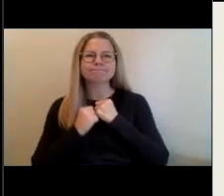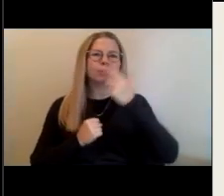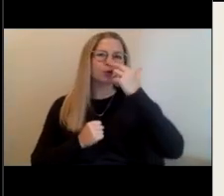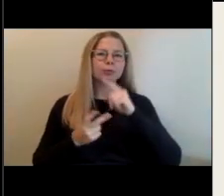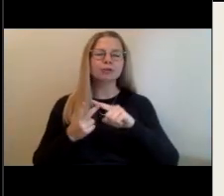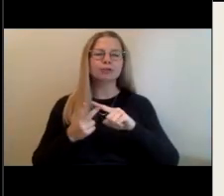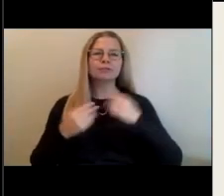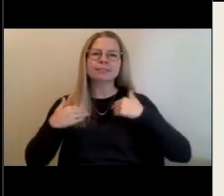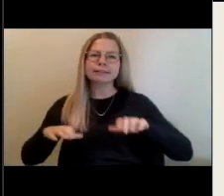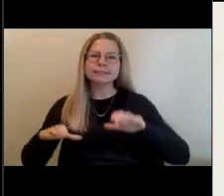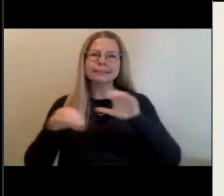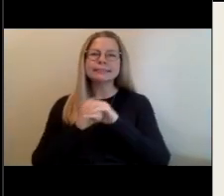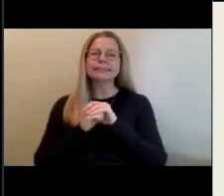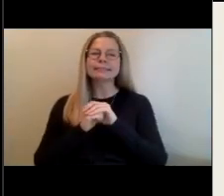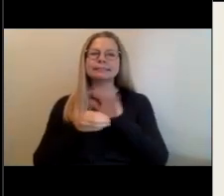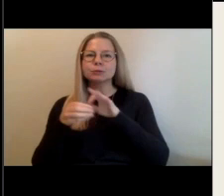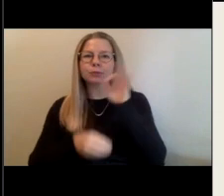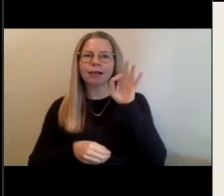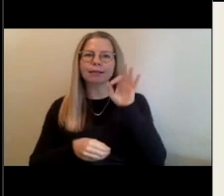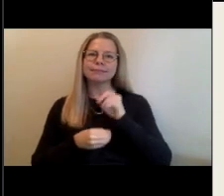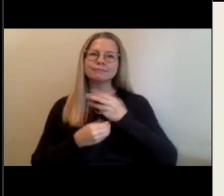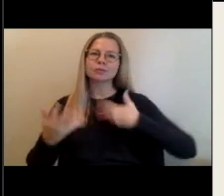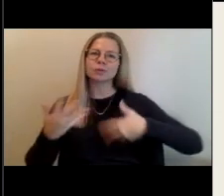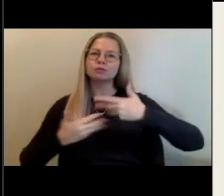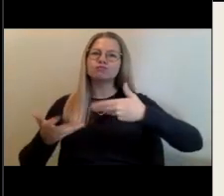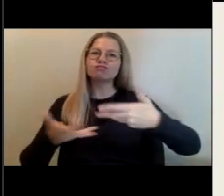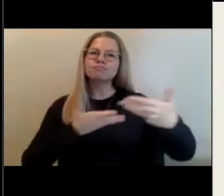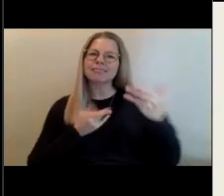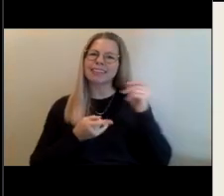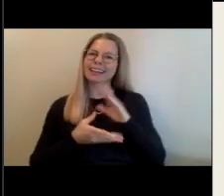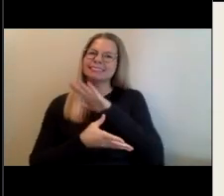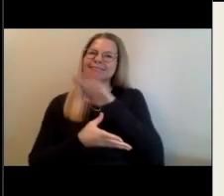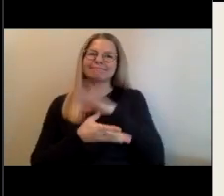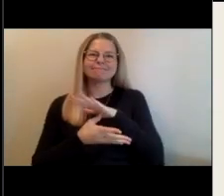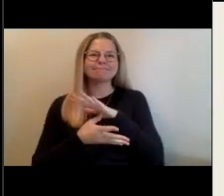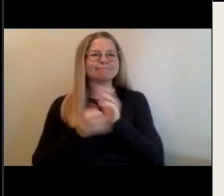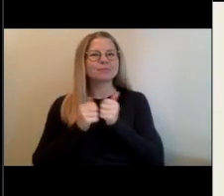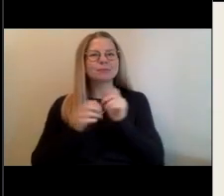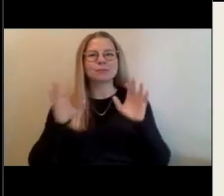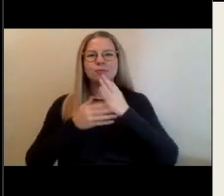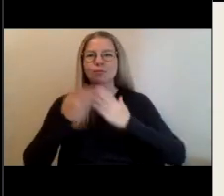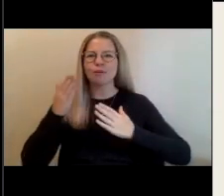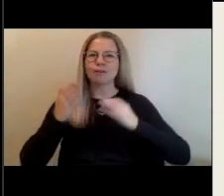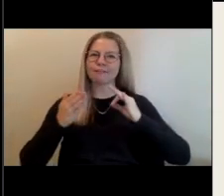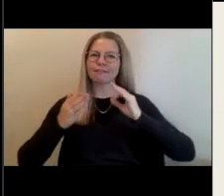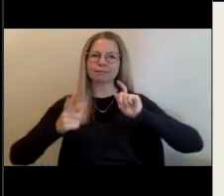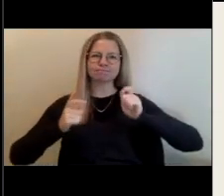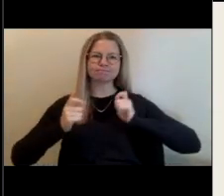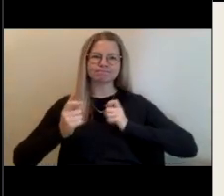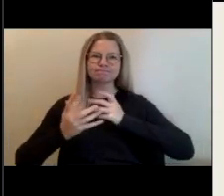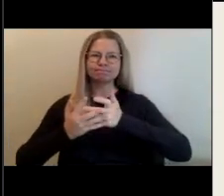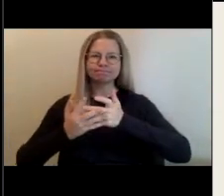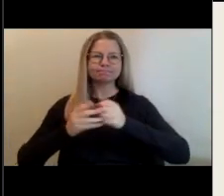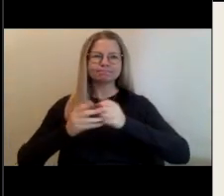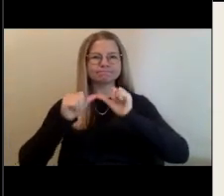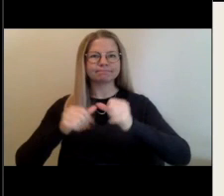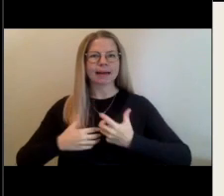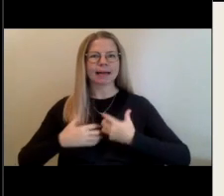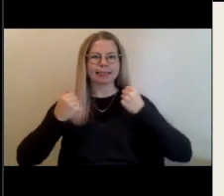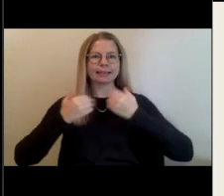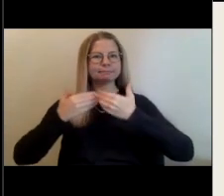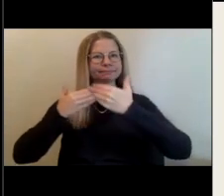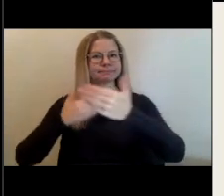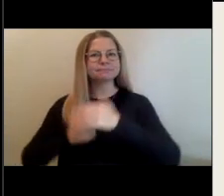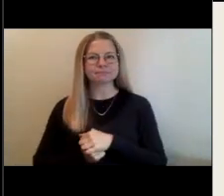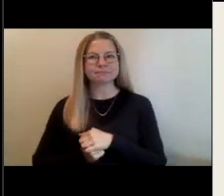and spirituality are the key to adaptability and healthy living. We're really excited to have you here today, Dr.